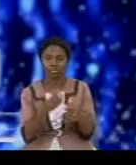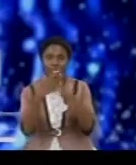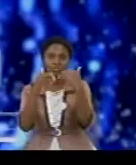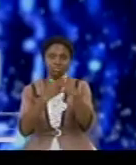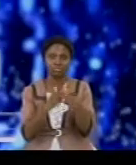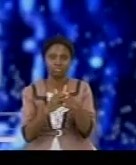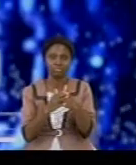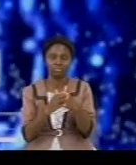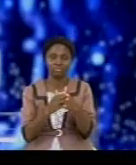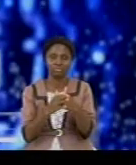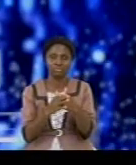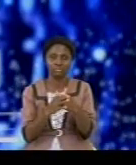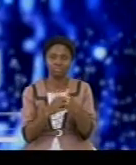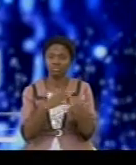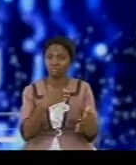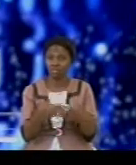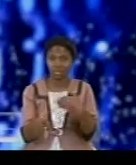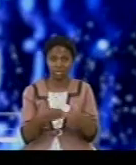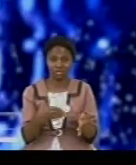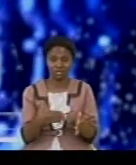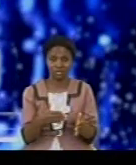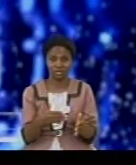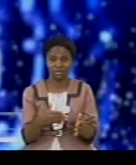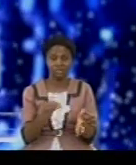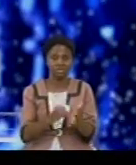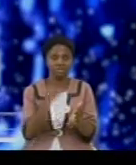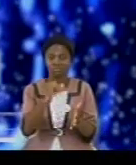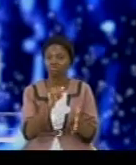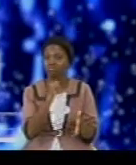it is not that